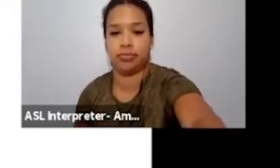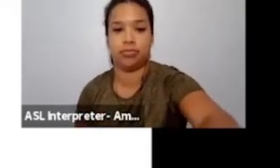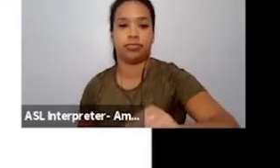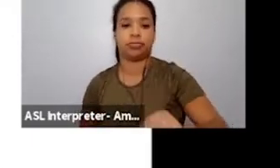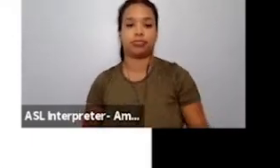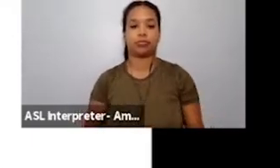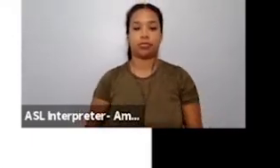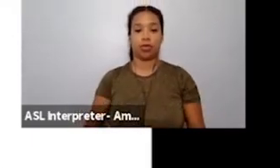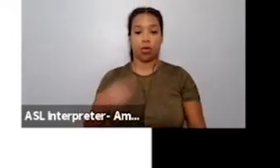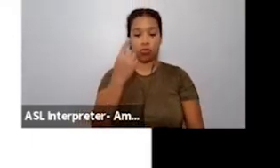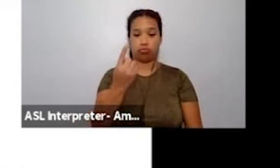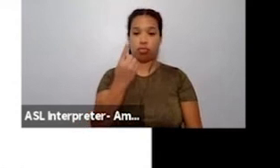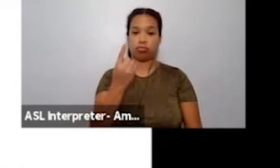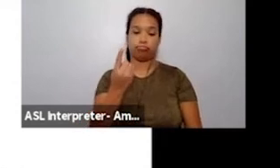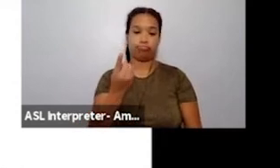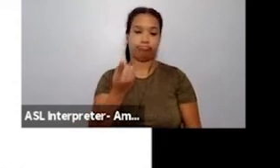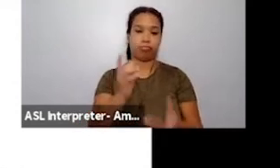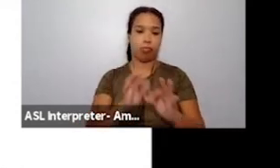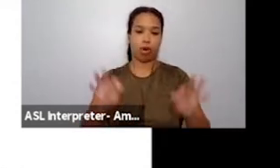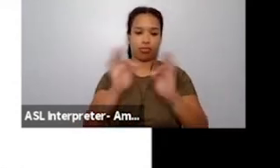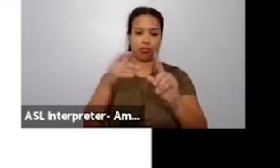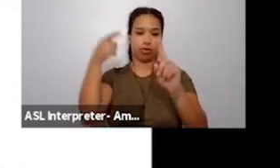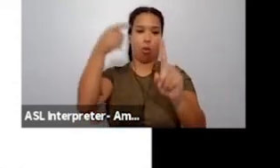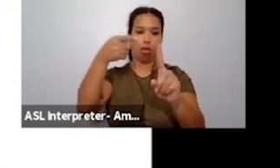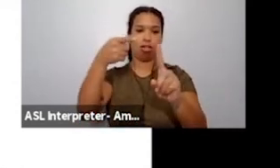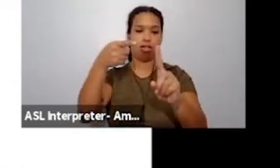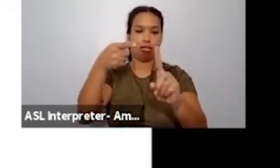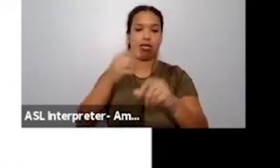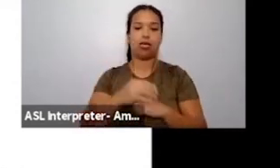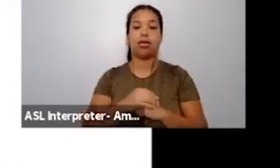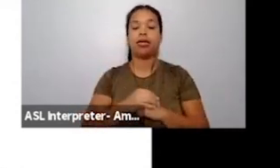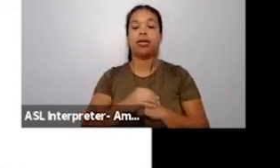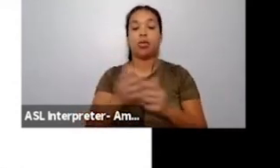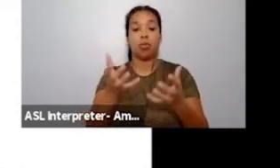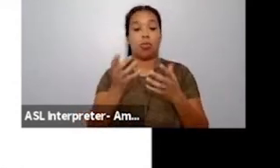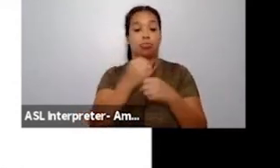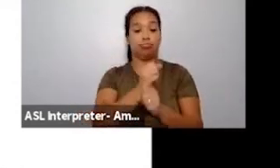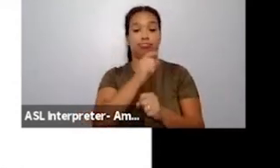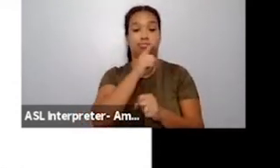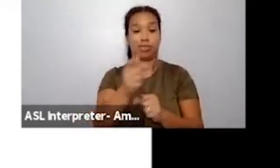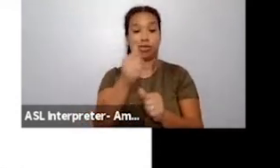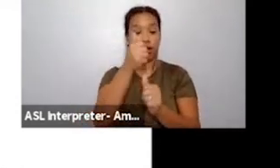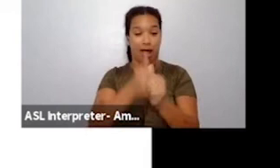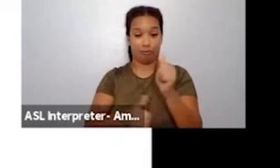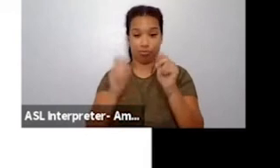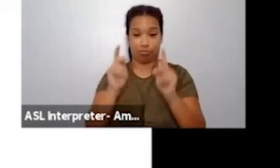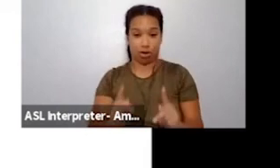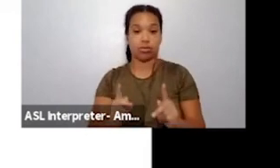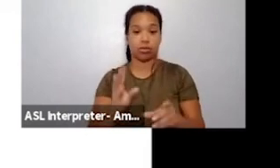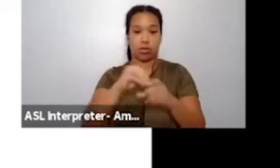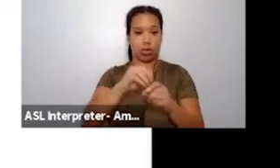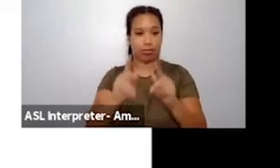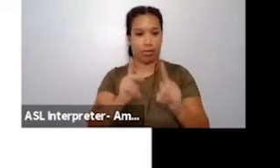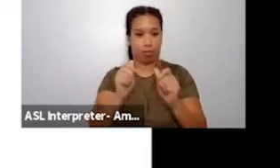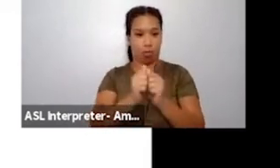So one of our fundamental goals as an architect is to make sure everybody, including people with